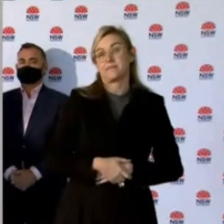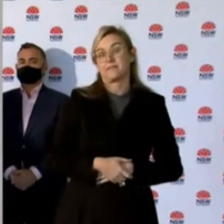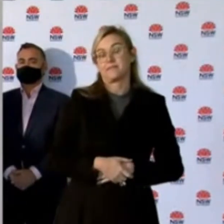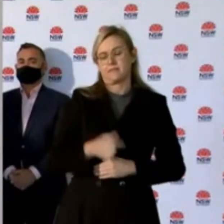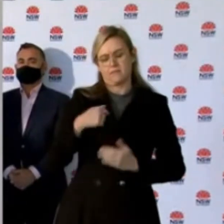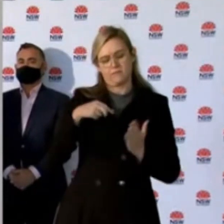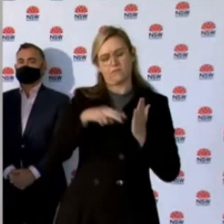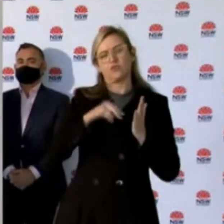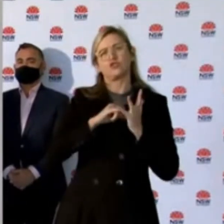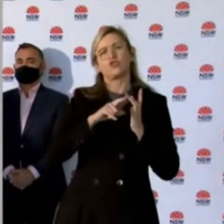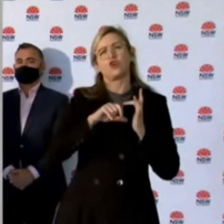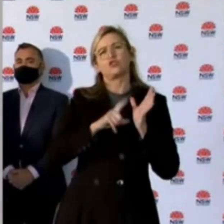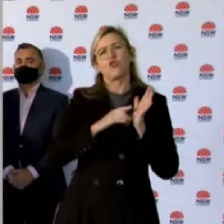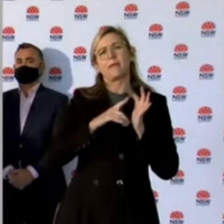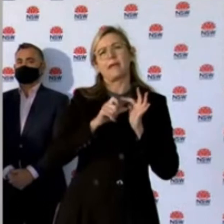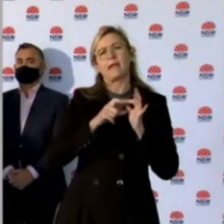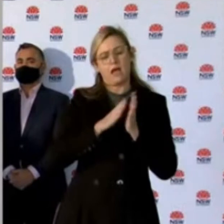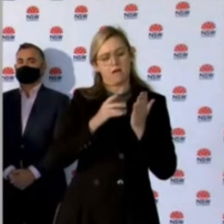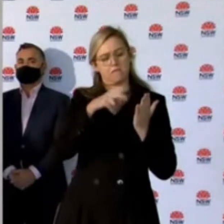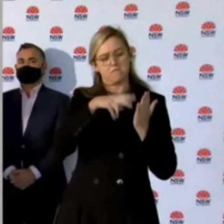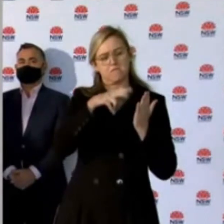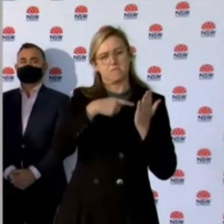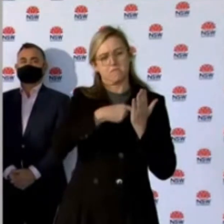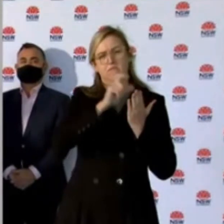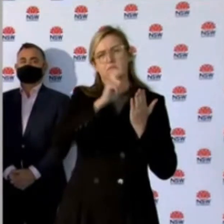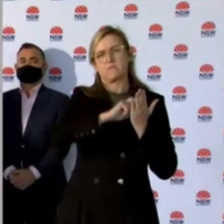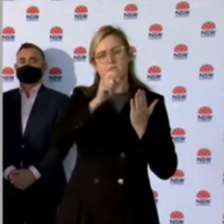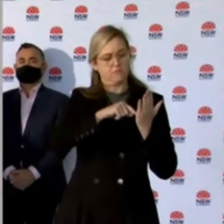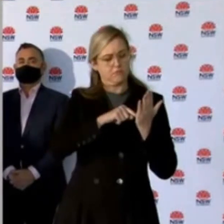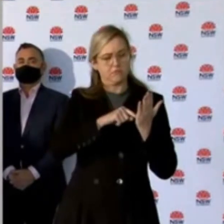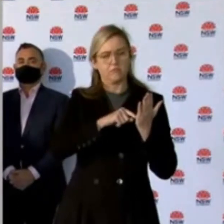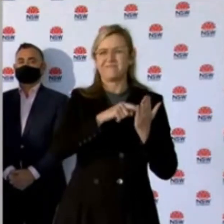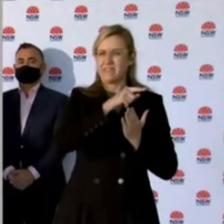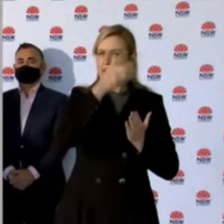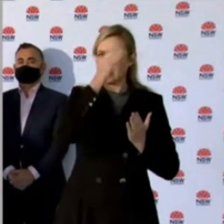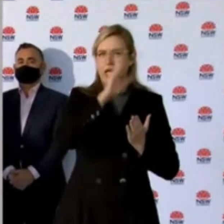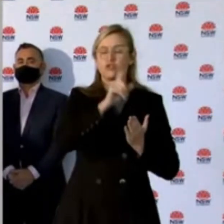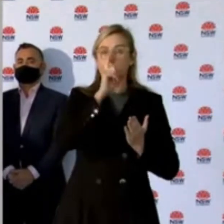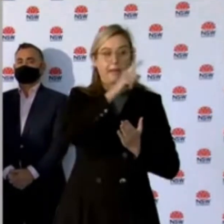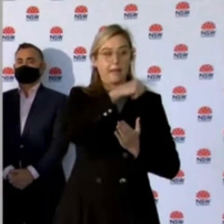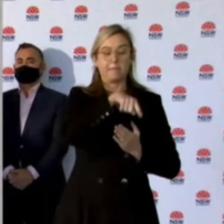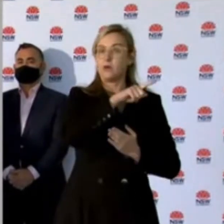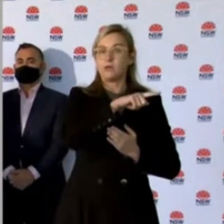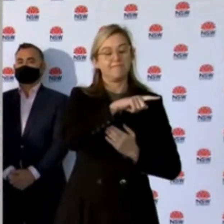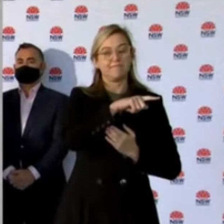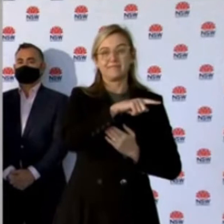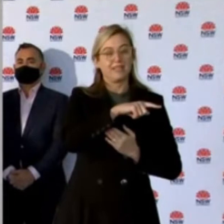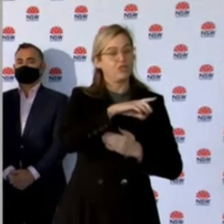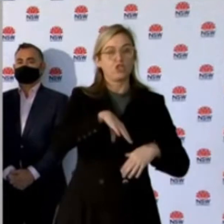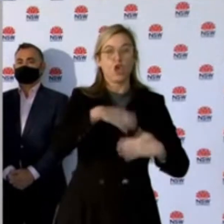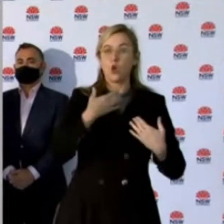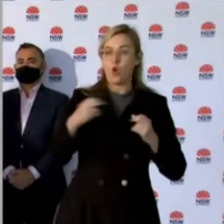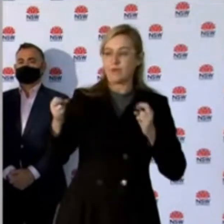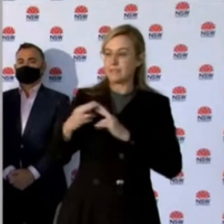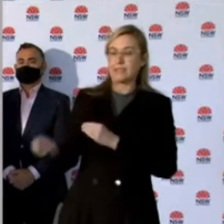there's a strong sense that country people simply will not tolerate this sort of behaviour and they feel